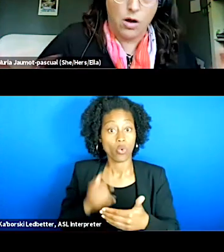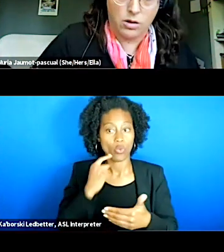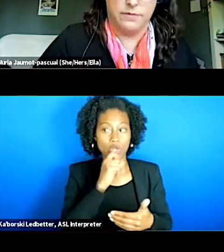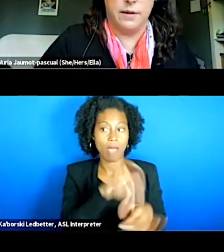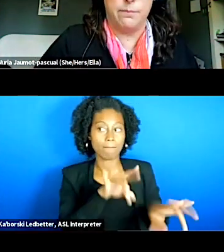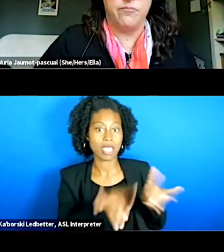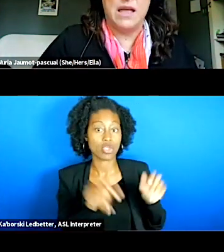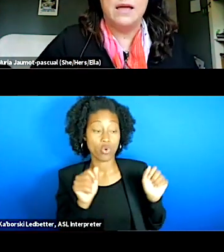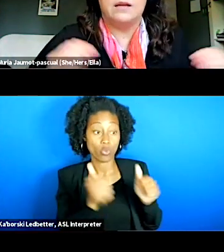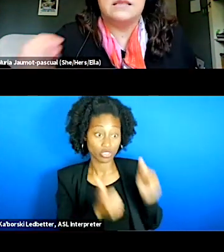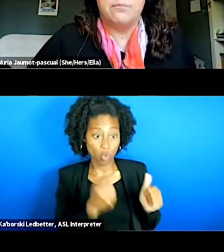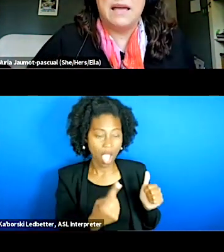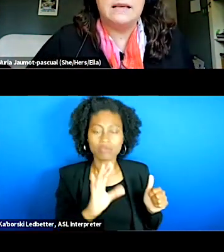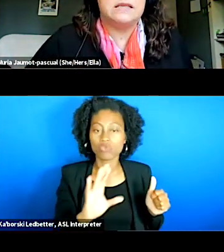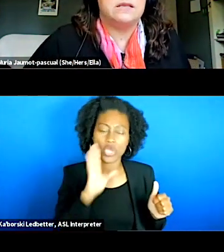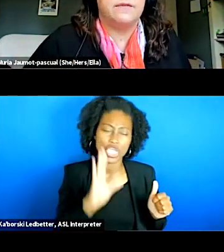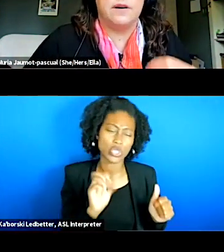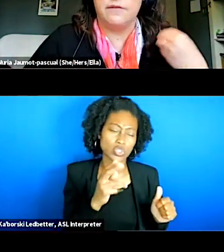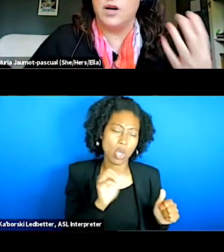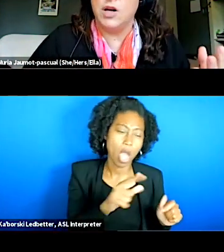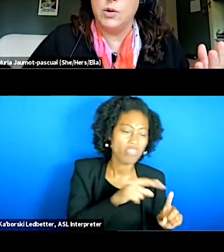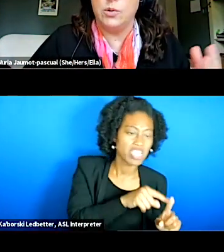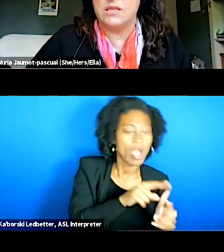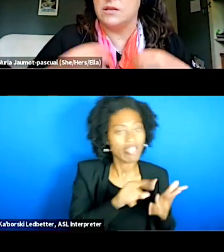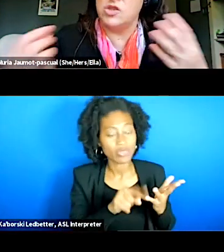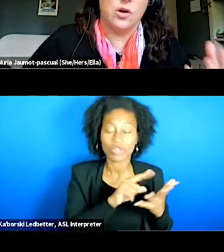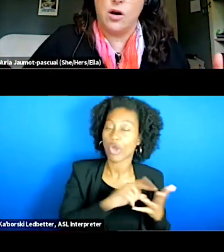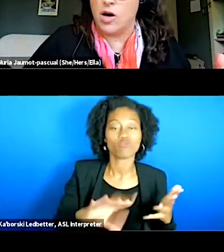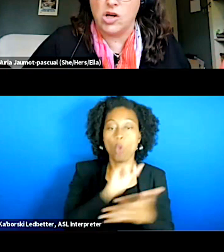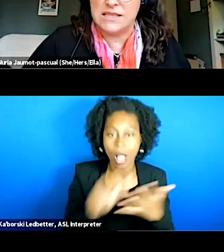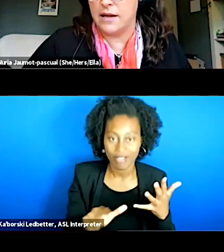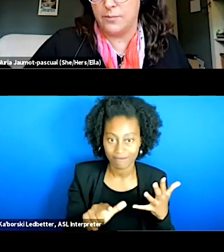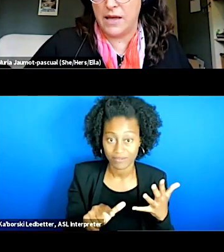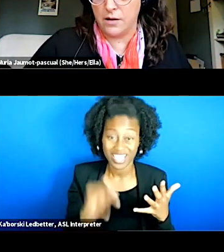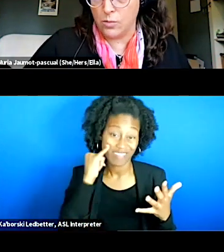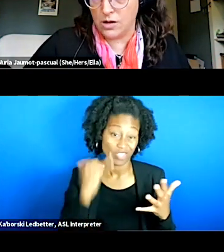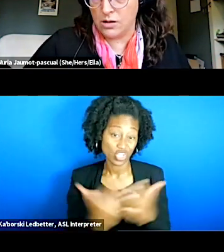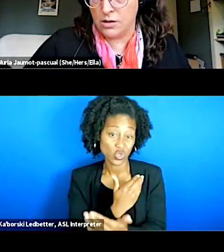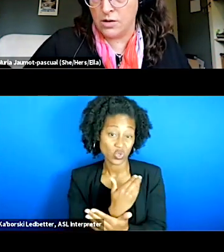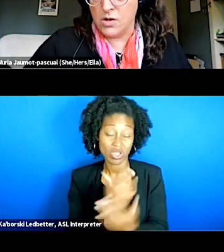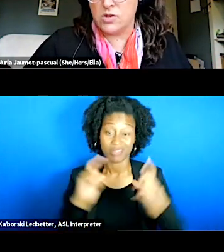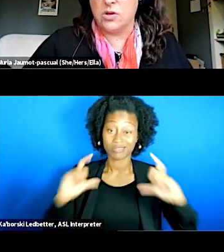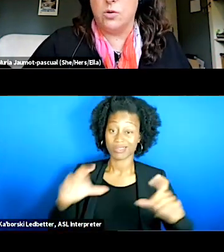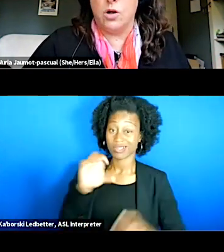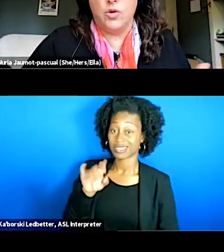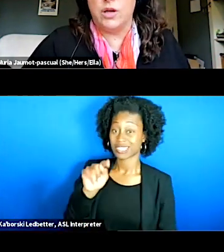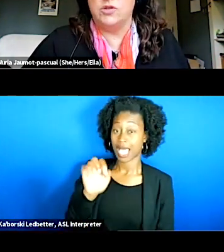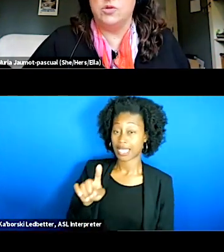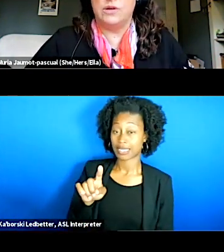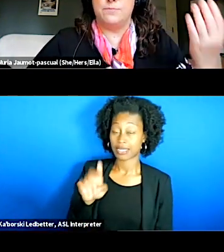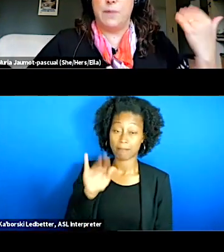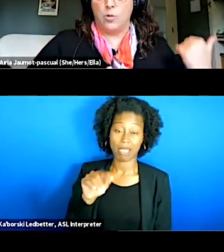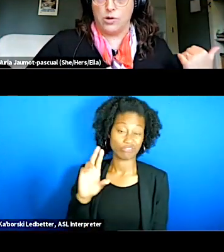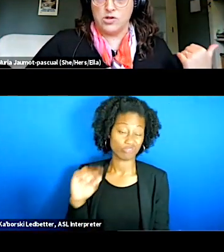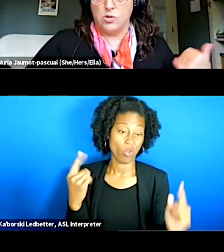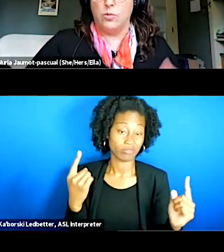snowball all of them. In some cases, if they're very new, they still are not cited by anyone. So all you can do